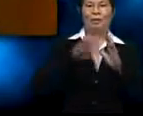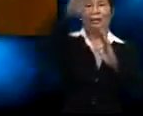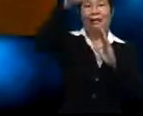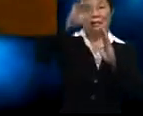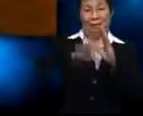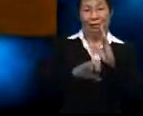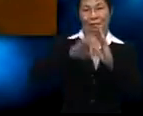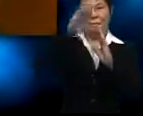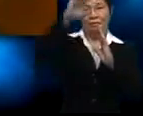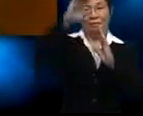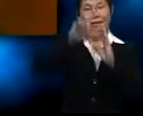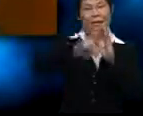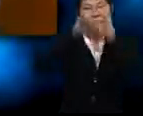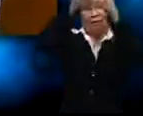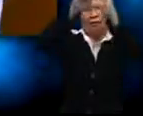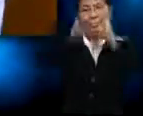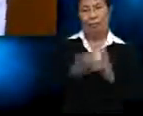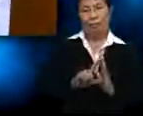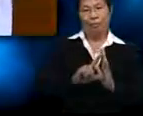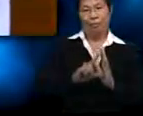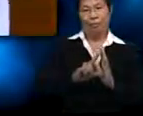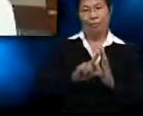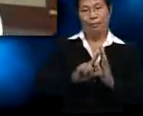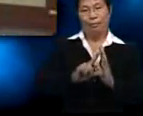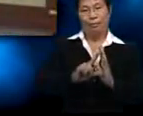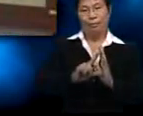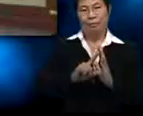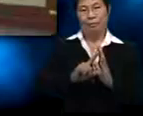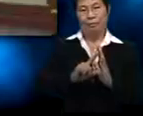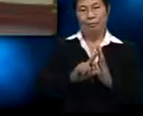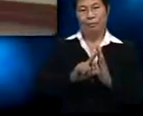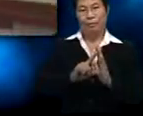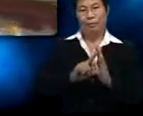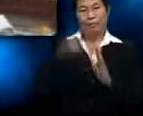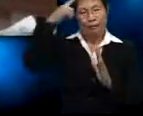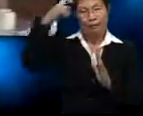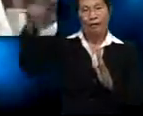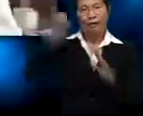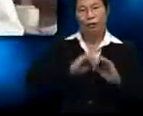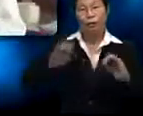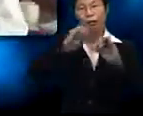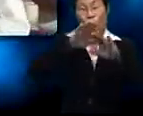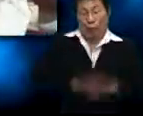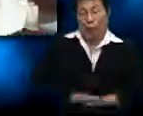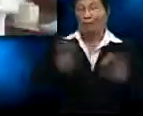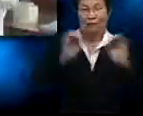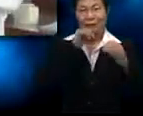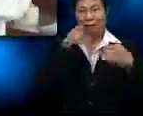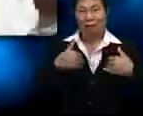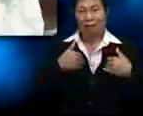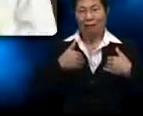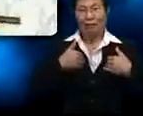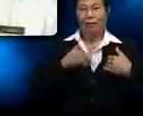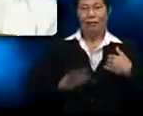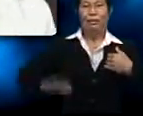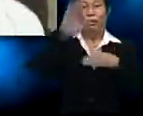suddenly snaps, the cable of the lift suddenly snaps, and imagine that if there's no resistance, that the lift